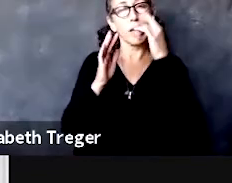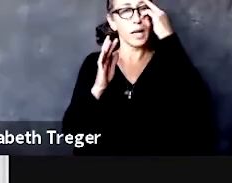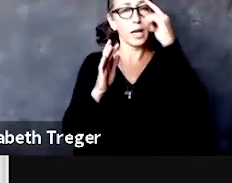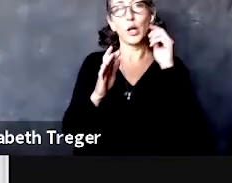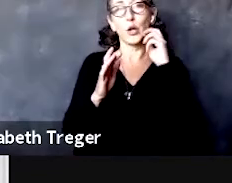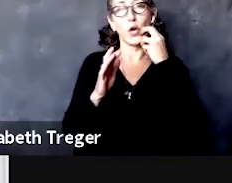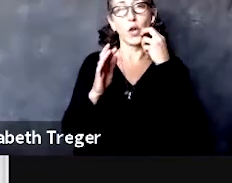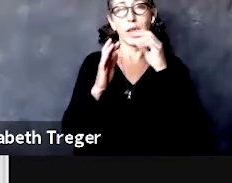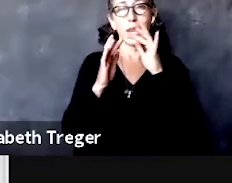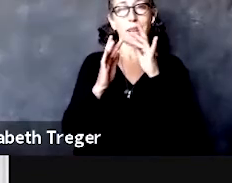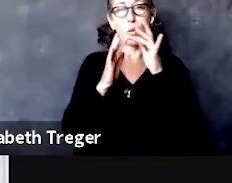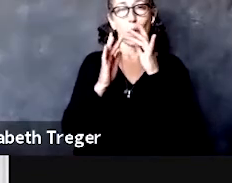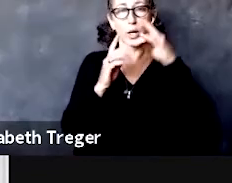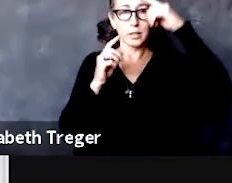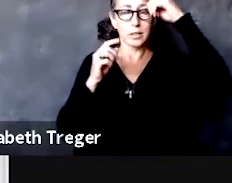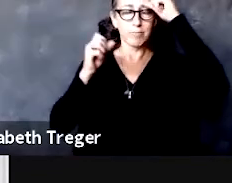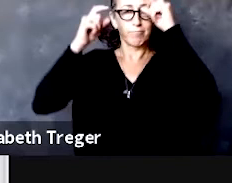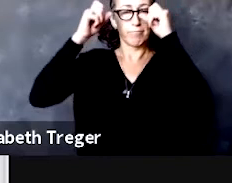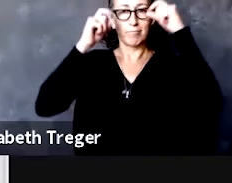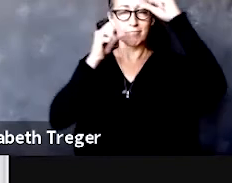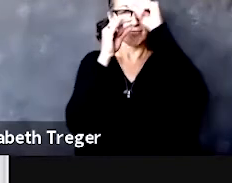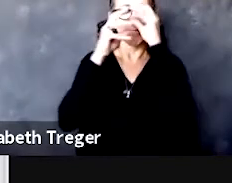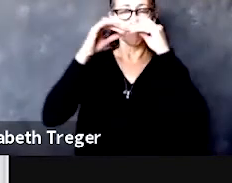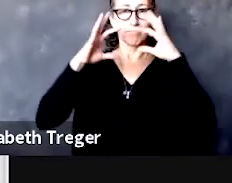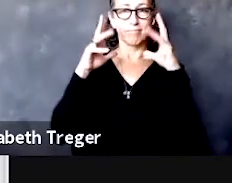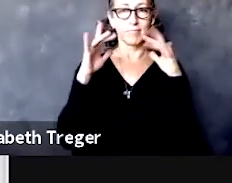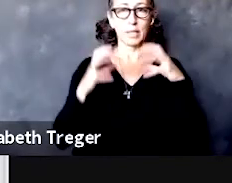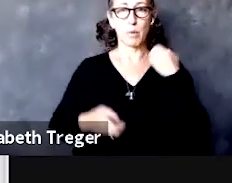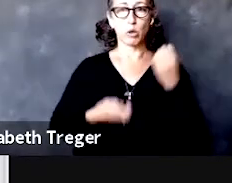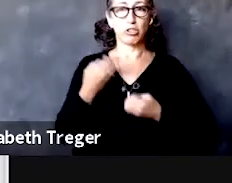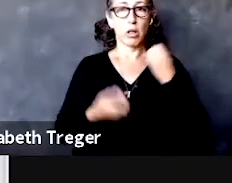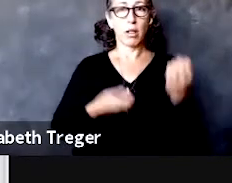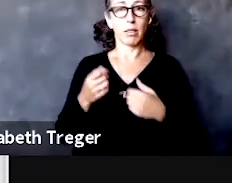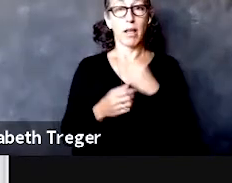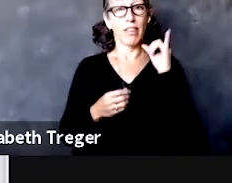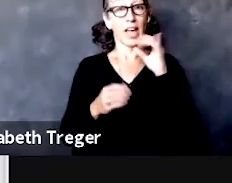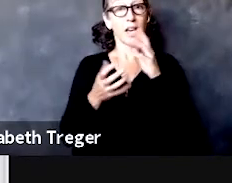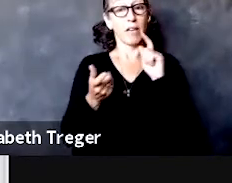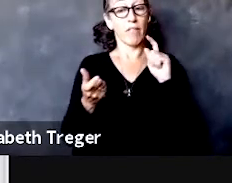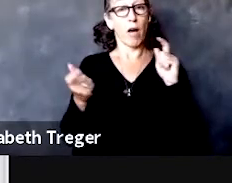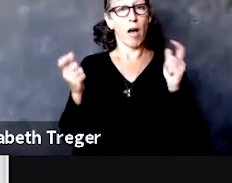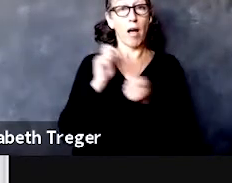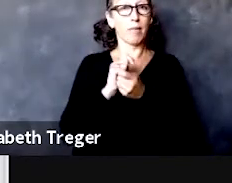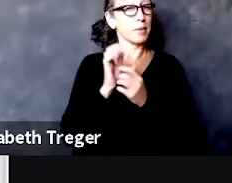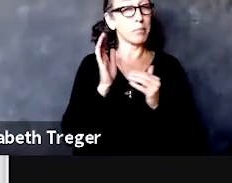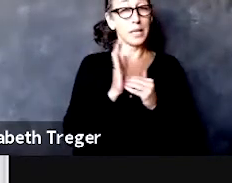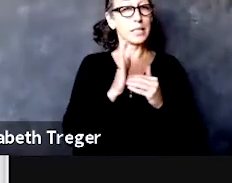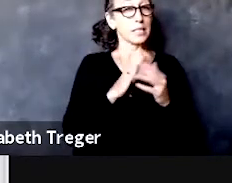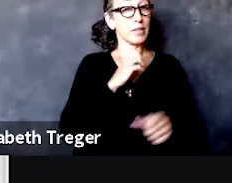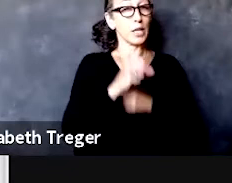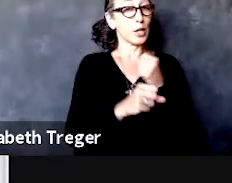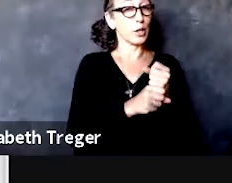emotion circuits. The reason I emphasize, and those are, by the way, those are networks that evolved over millions of years